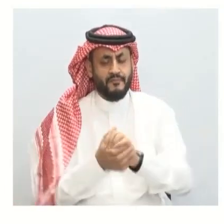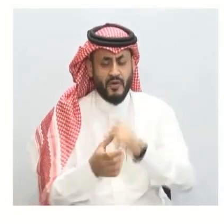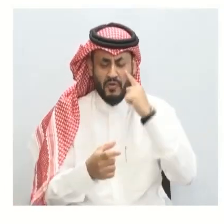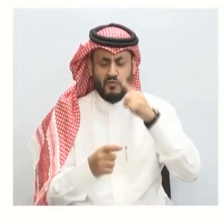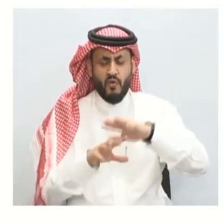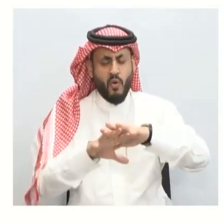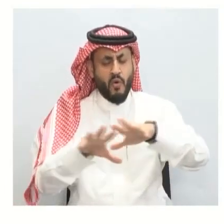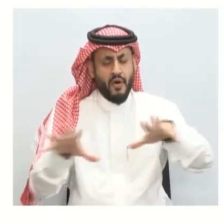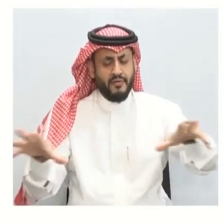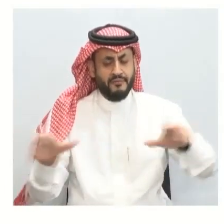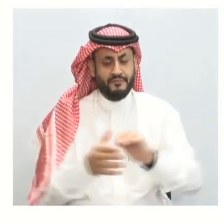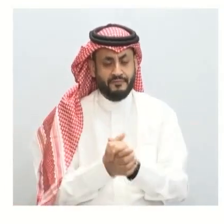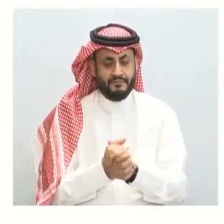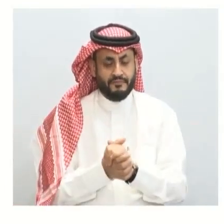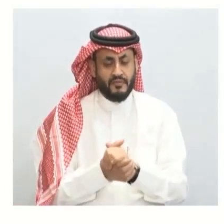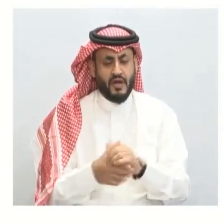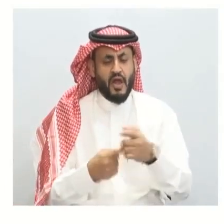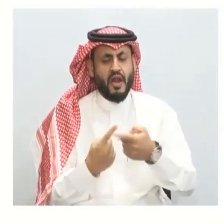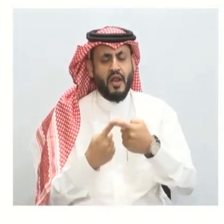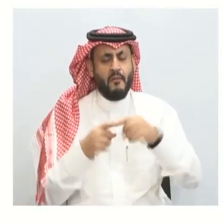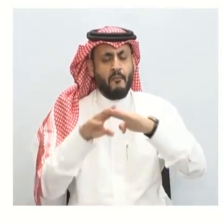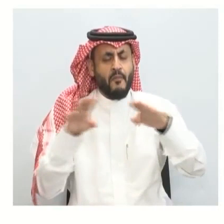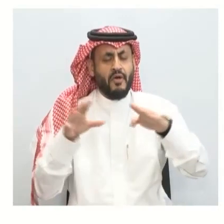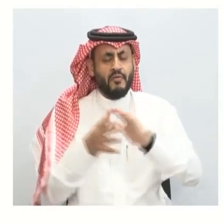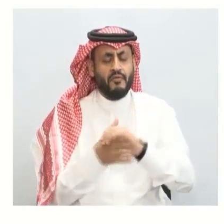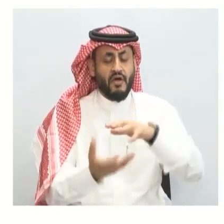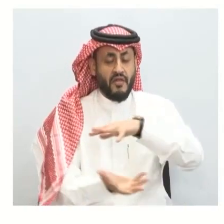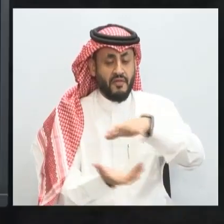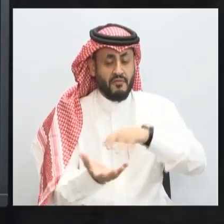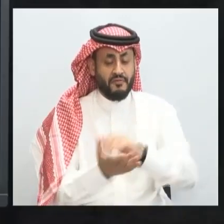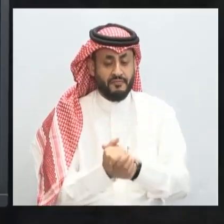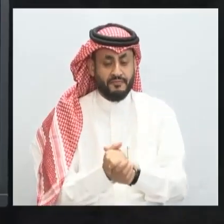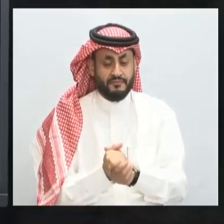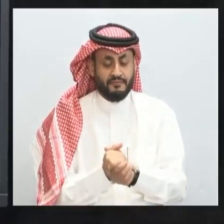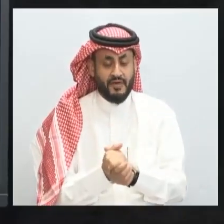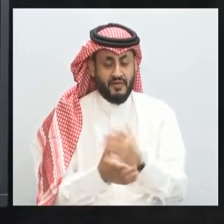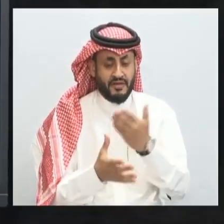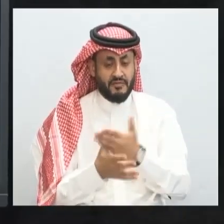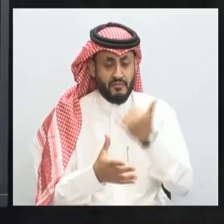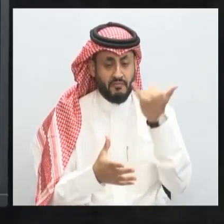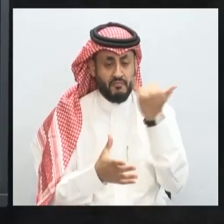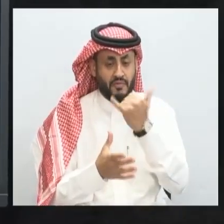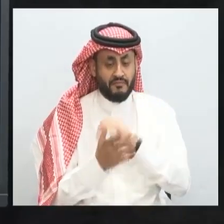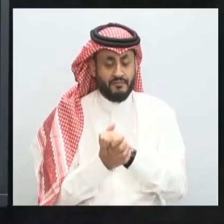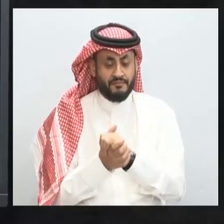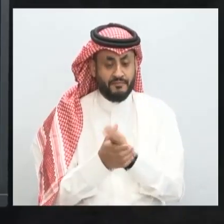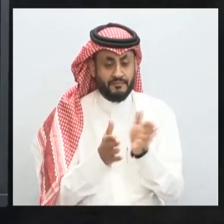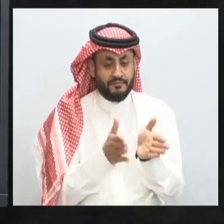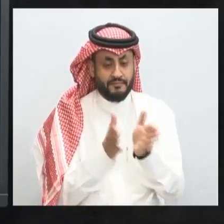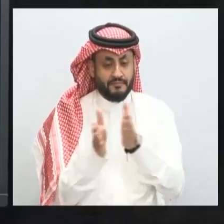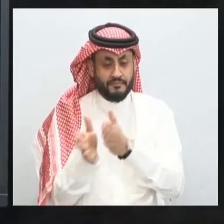Now we have here, it is the largest radio telescope in the world. This is why it is important. Moving on,